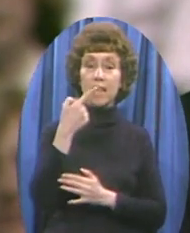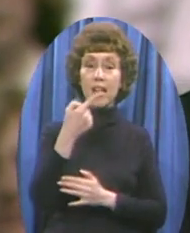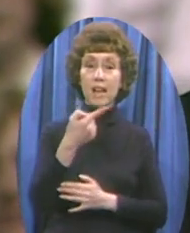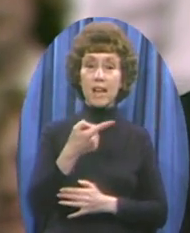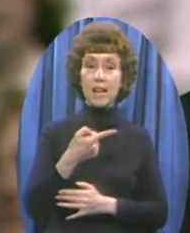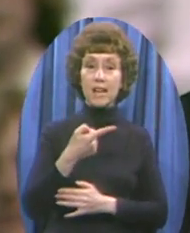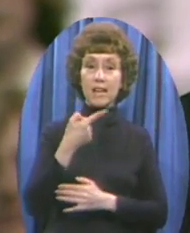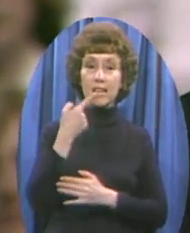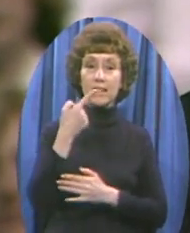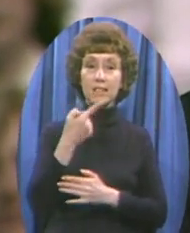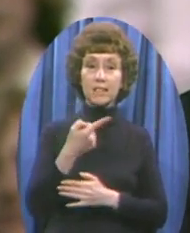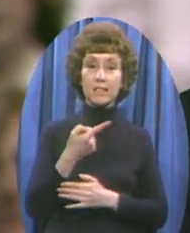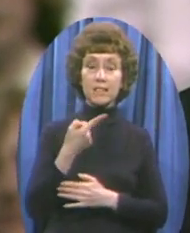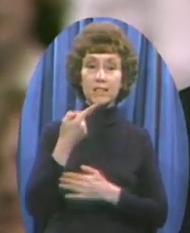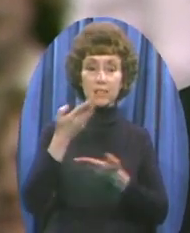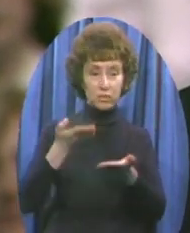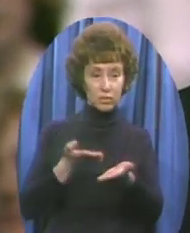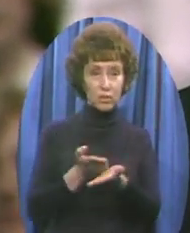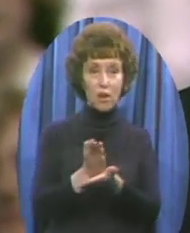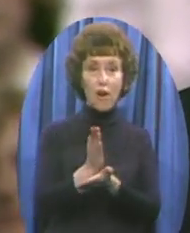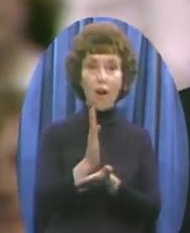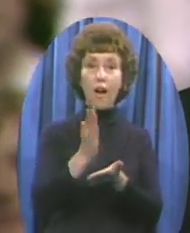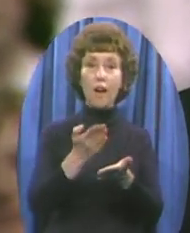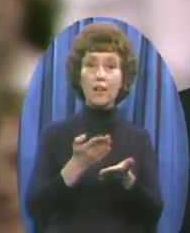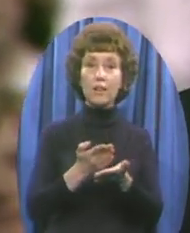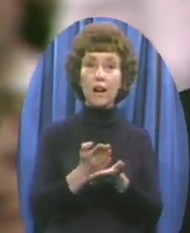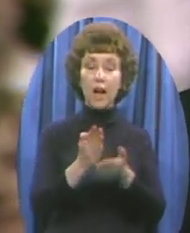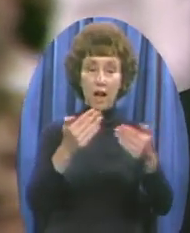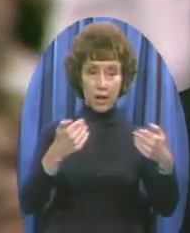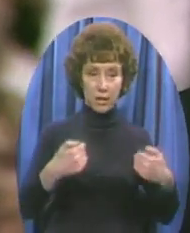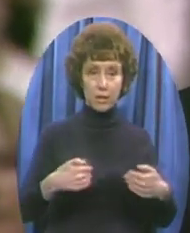stand. Oh, go